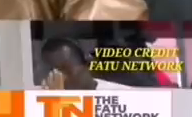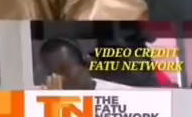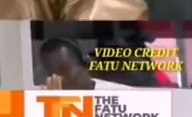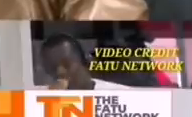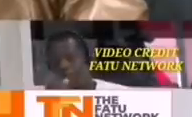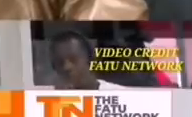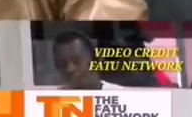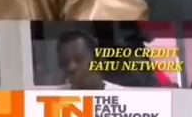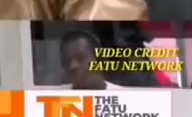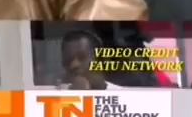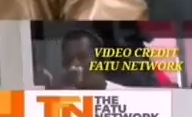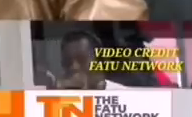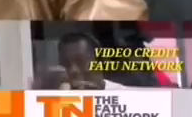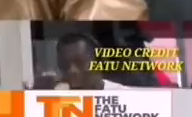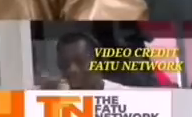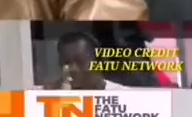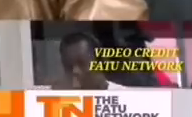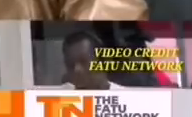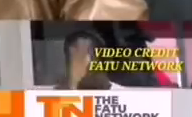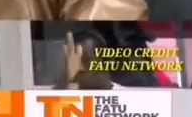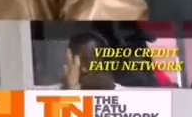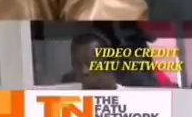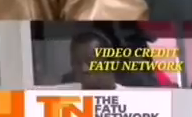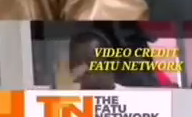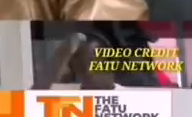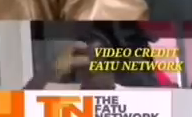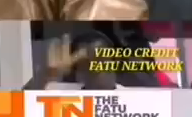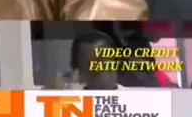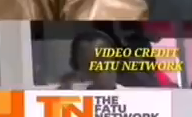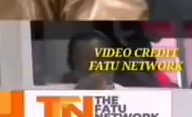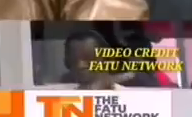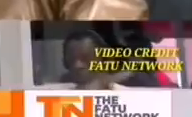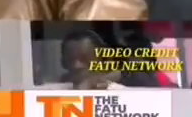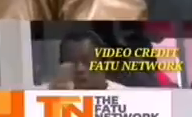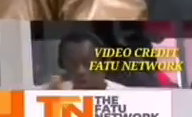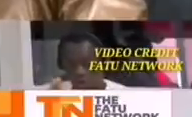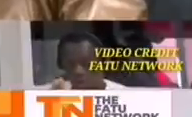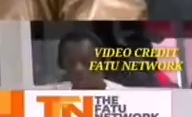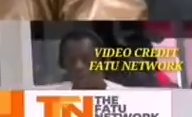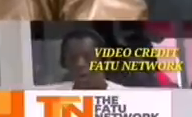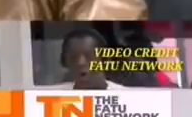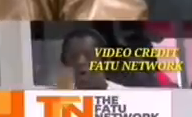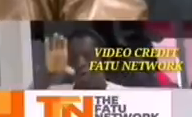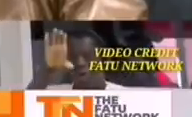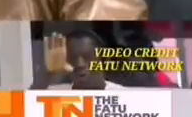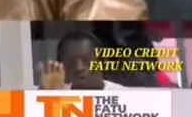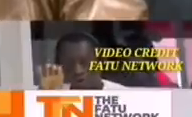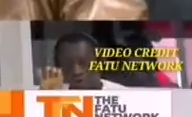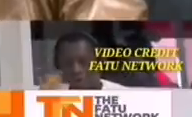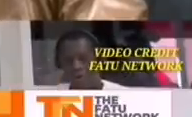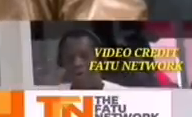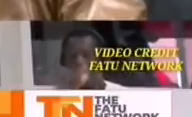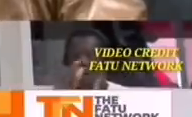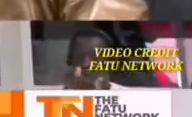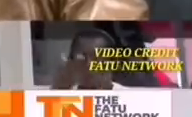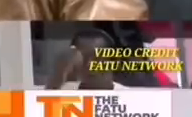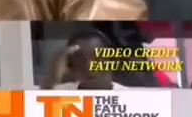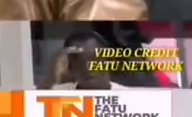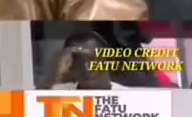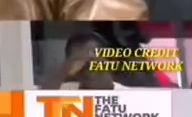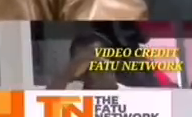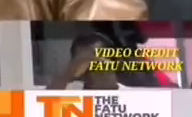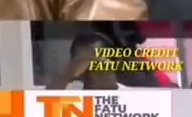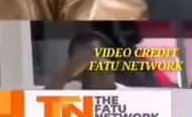junta member Yankuba Toure has denied receiving soldier Alhaji Kanyi. Second Lieutenant Peter Singate, Tumbul